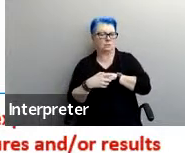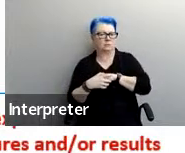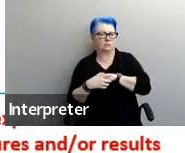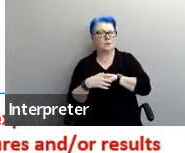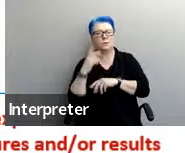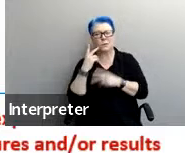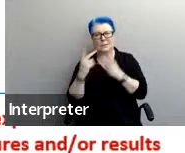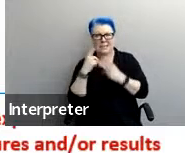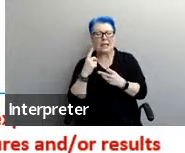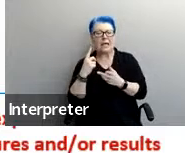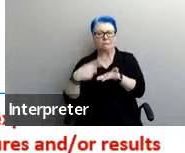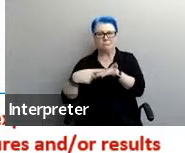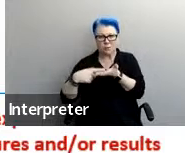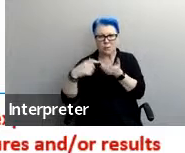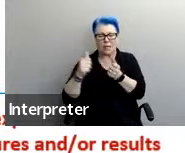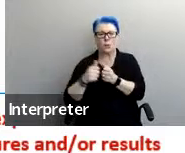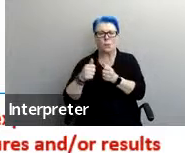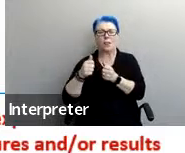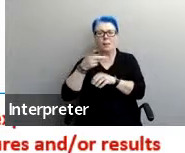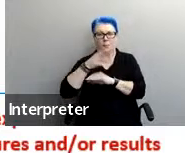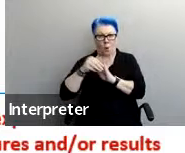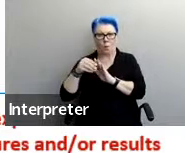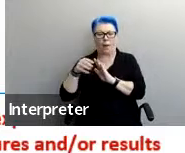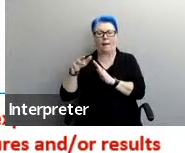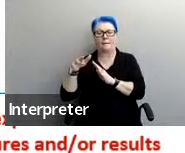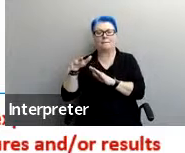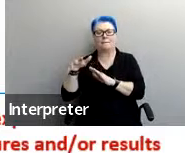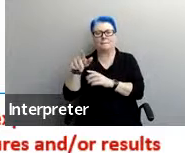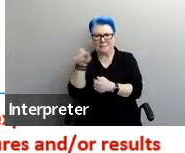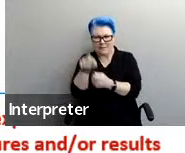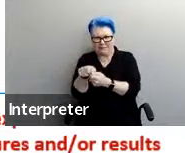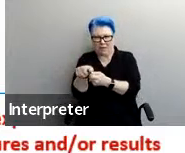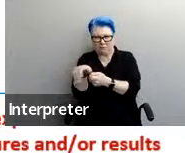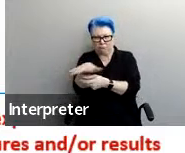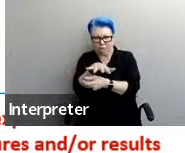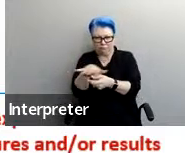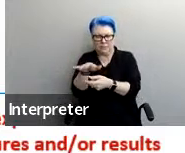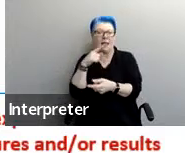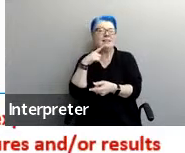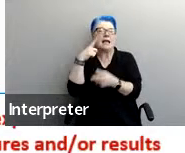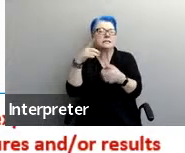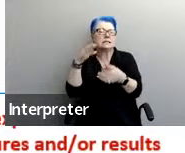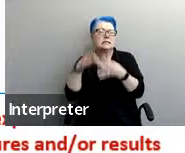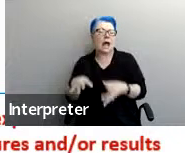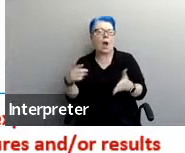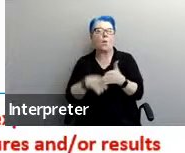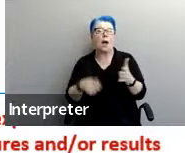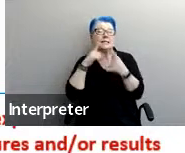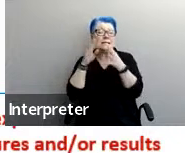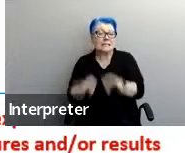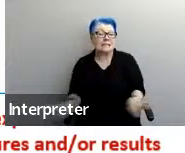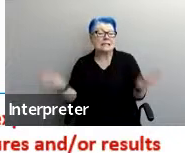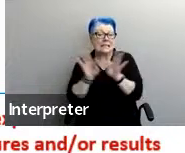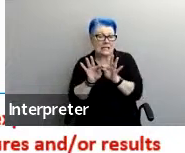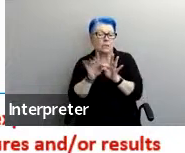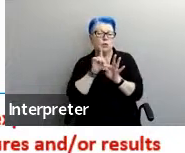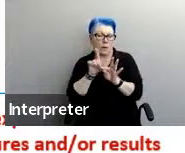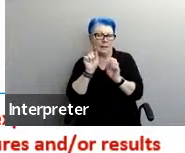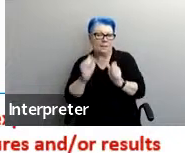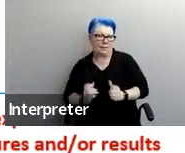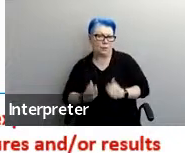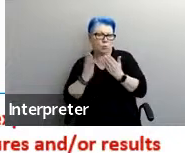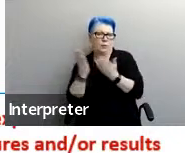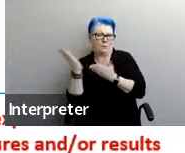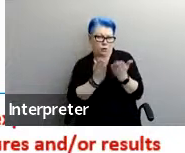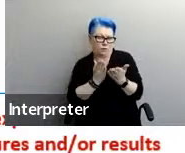is, in consultation with the program area, they determine what is key to delivering their services or what's